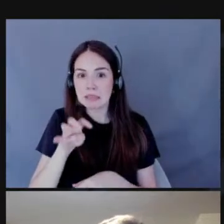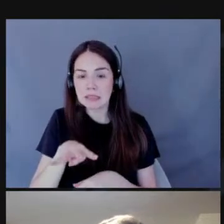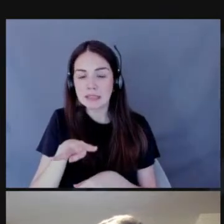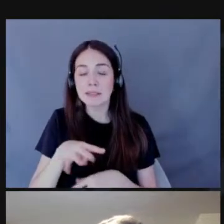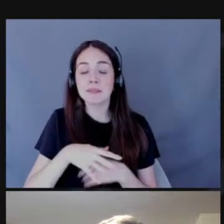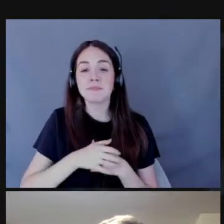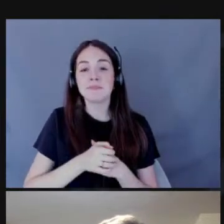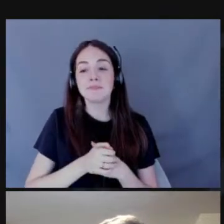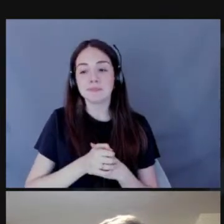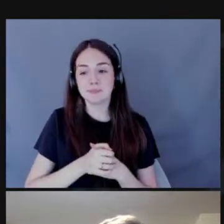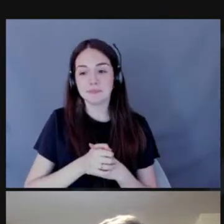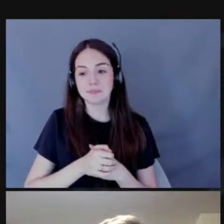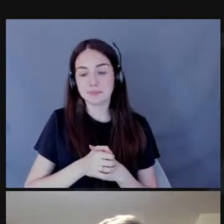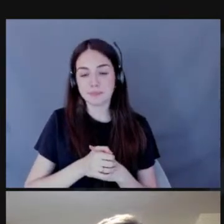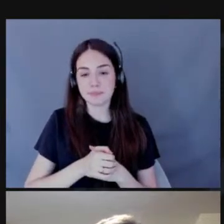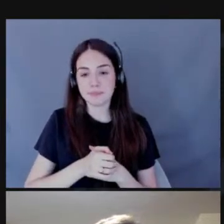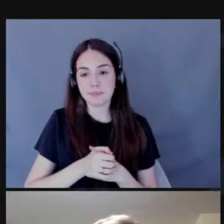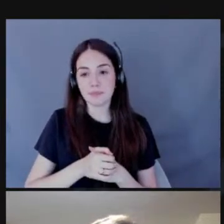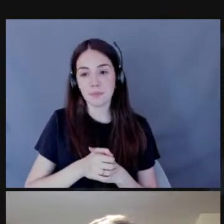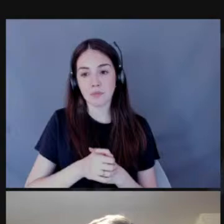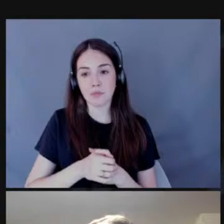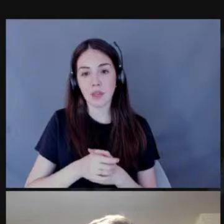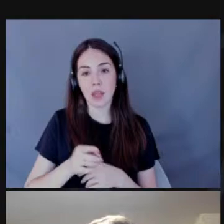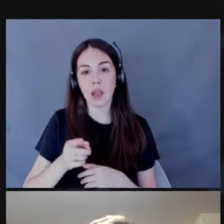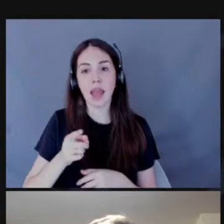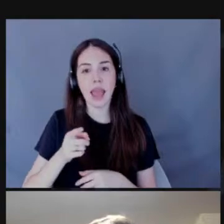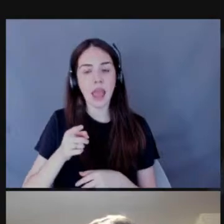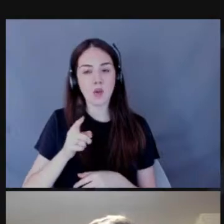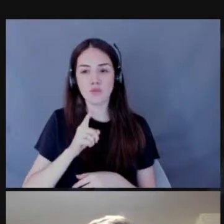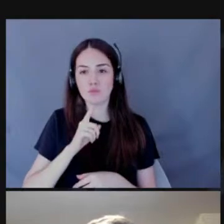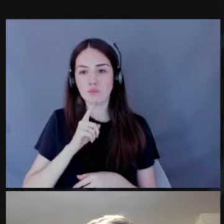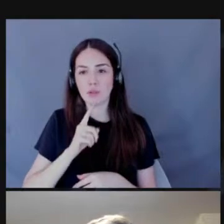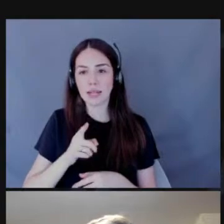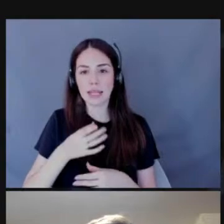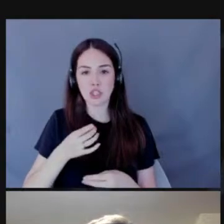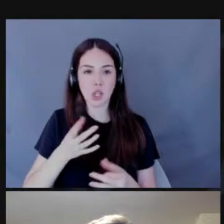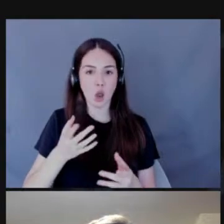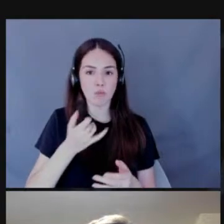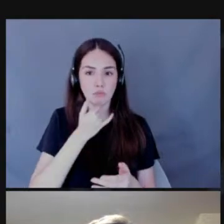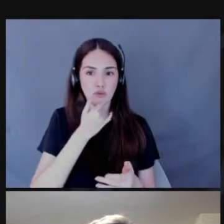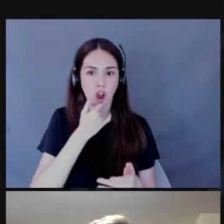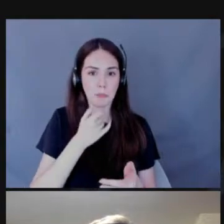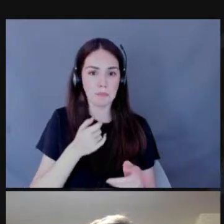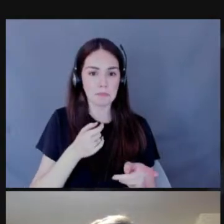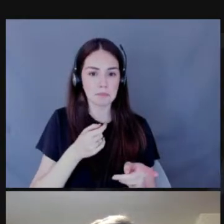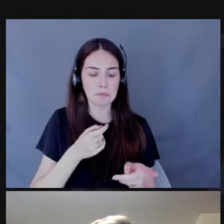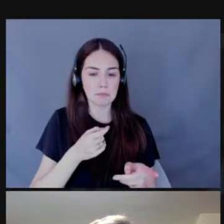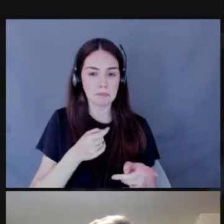became kind of interested in, wrong way, I'm sorry.